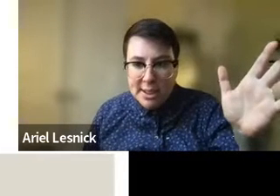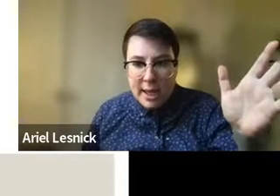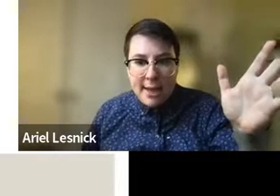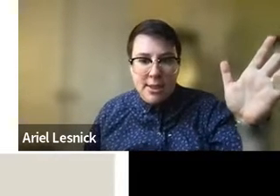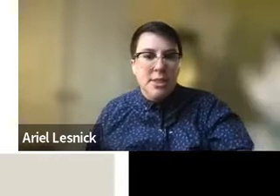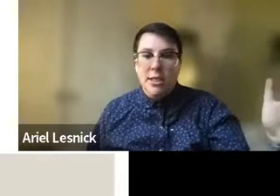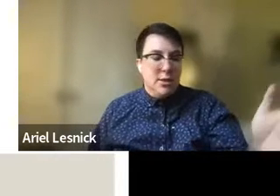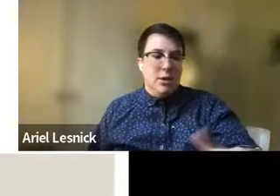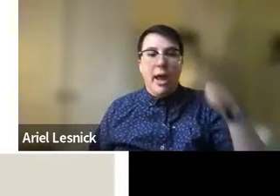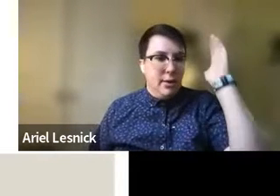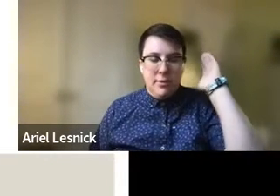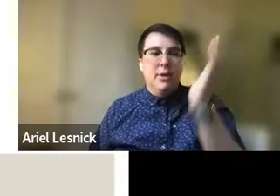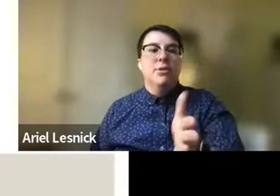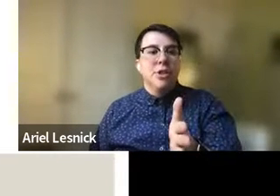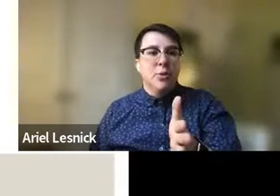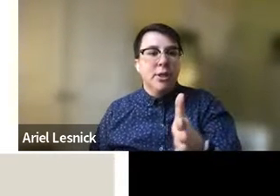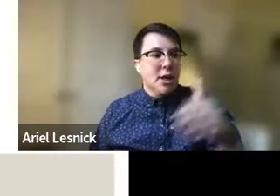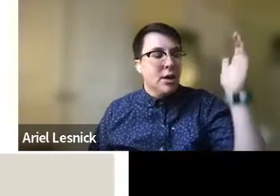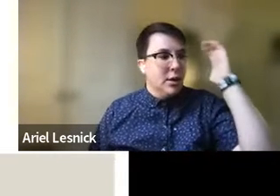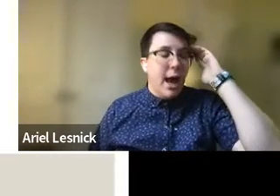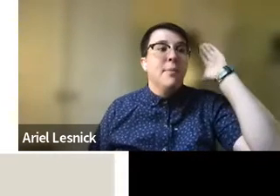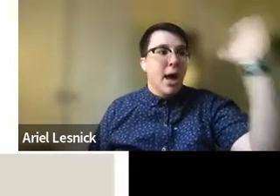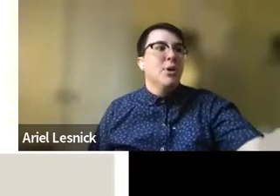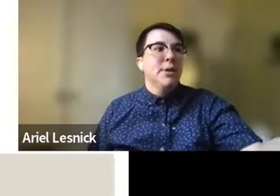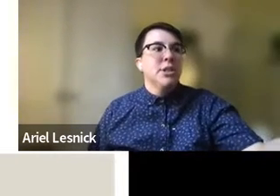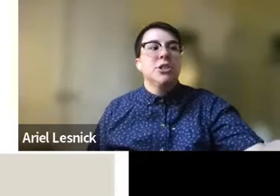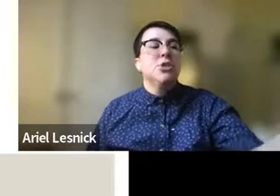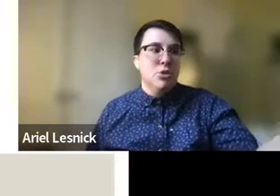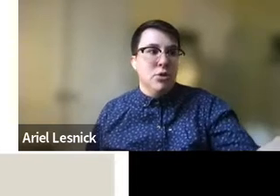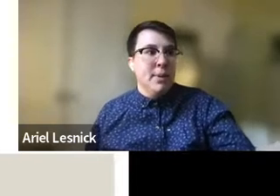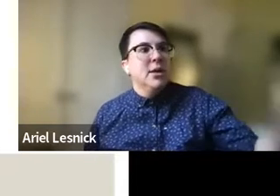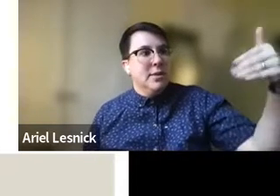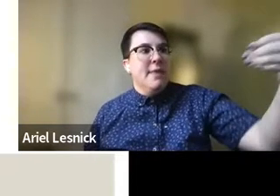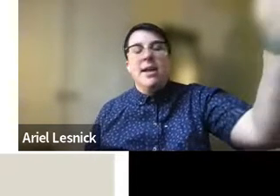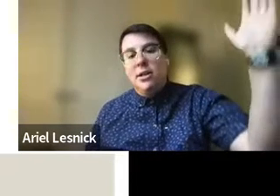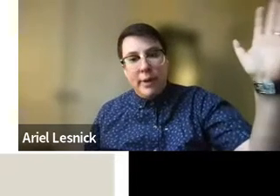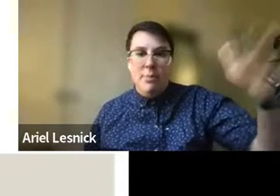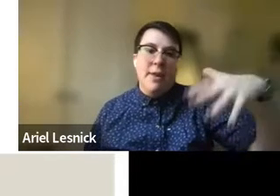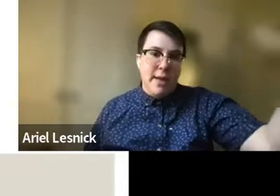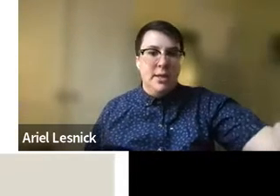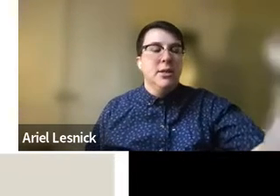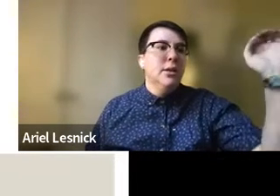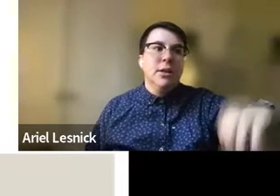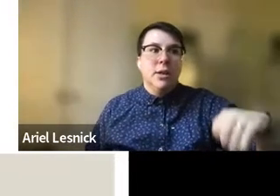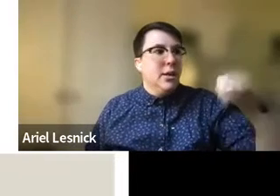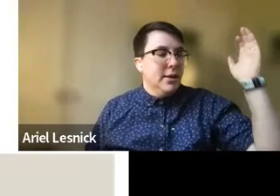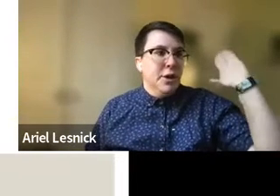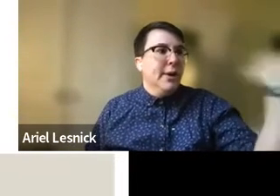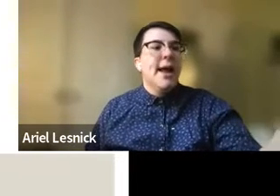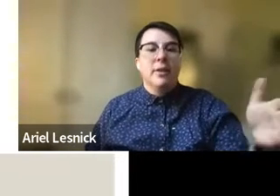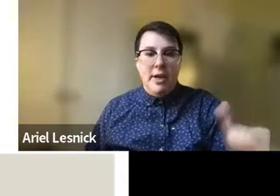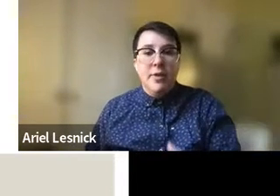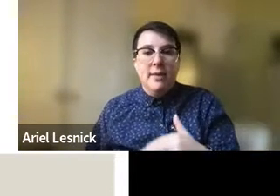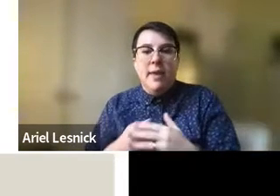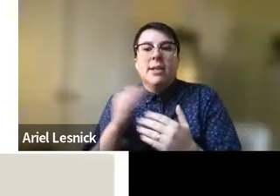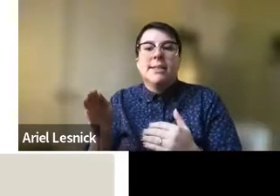their basic access needs. So, okay, if they're using a wheelchair, I'm going to just assume that they need a ramp, that they need,